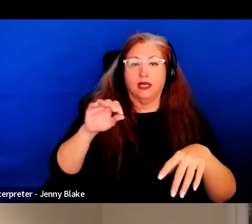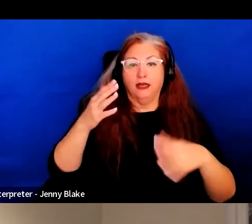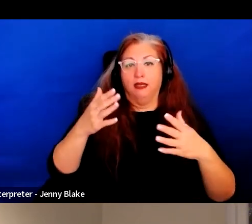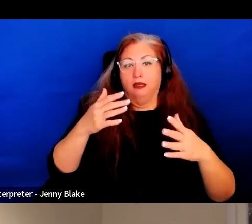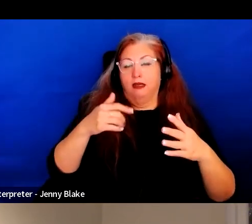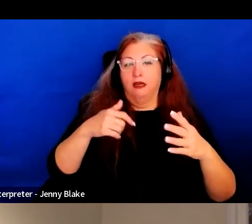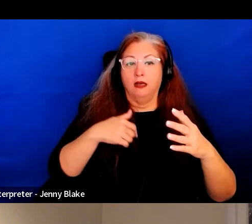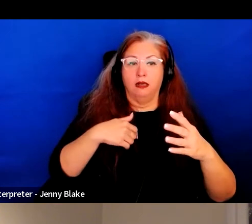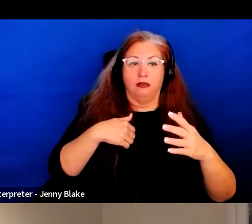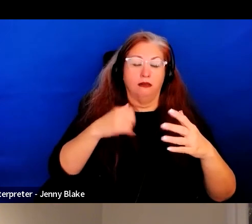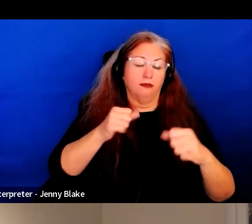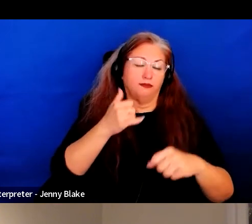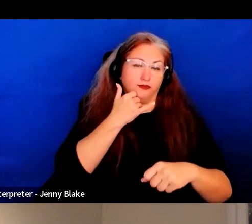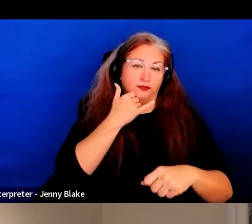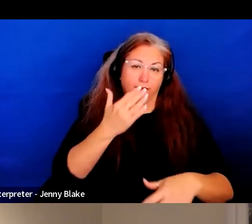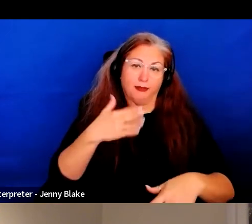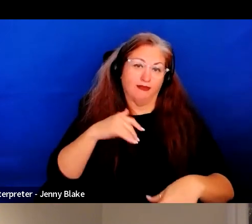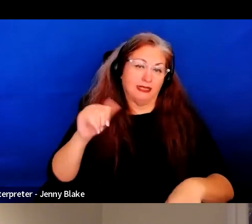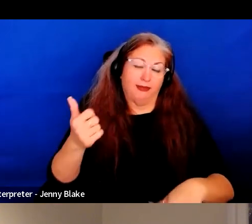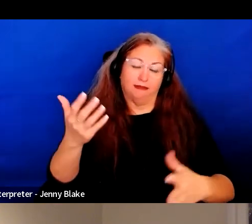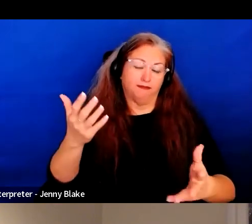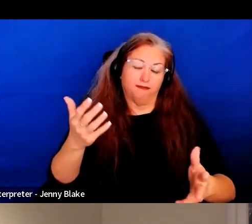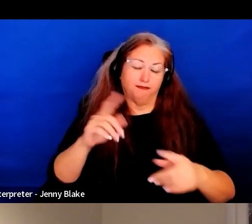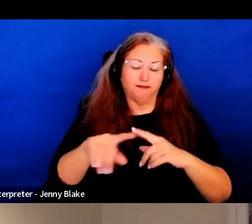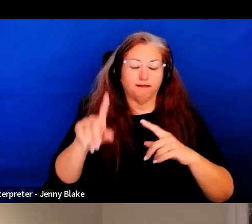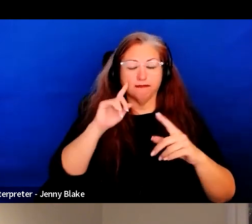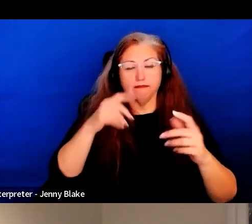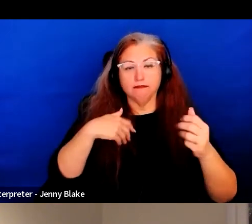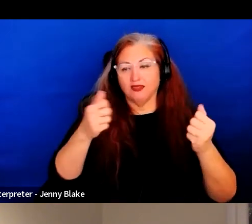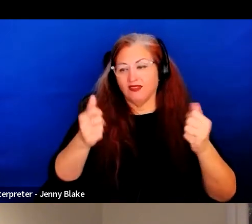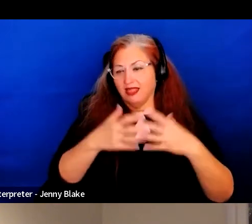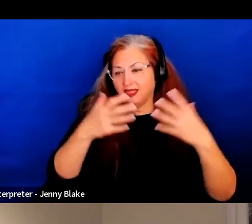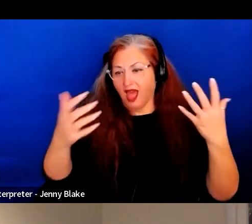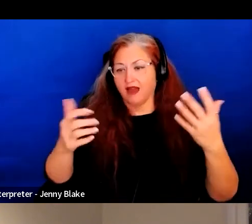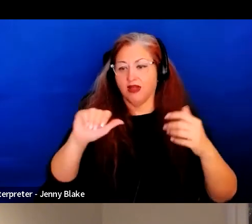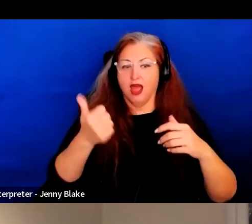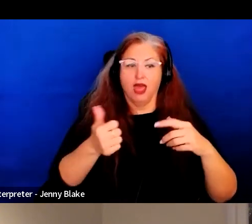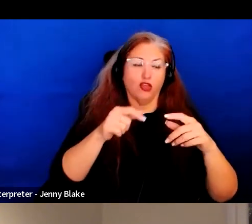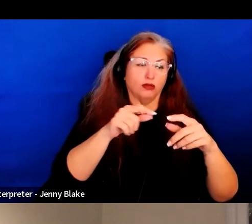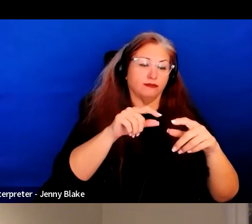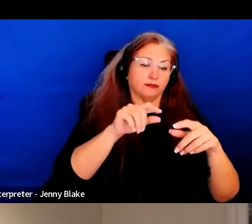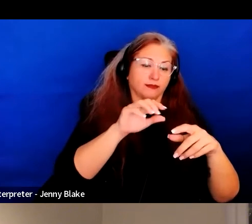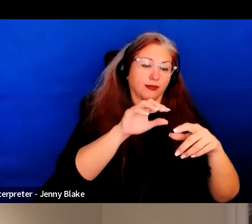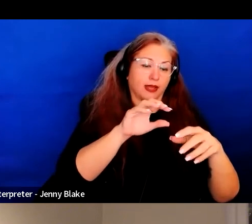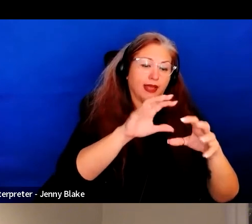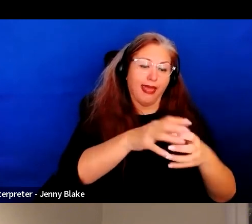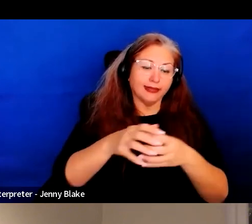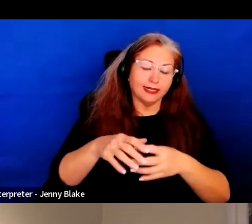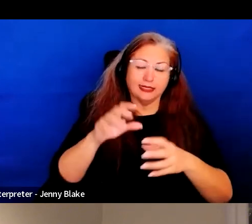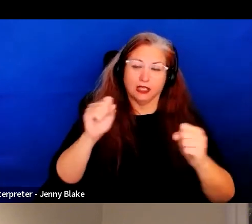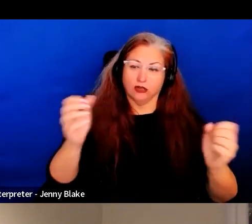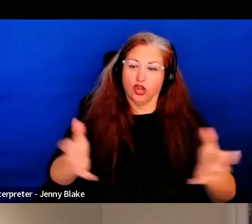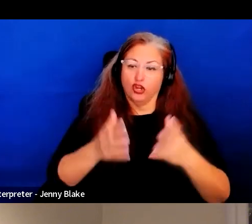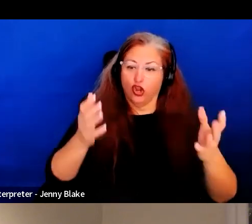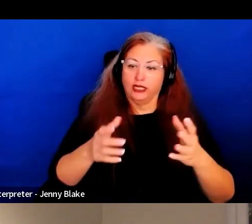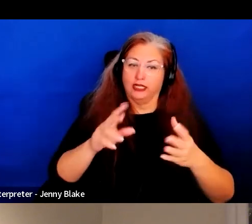I may be wrong. I mean, there might be something else. So, but I think there's a lot of other entities that are nurturing that talent to